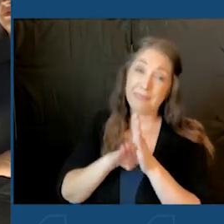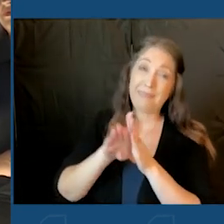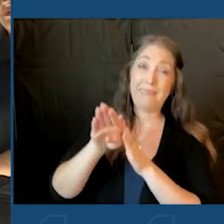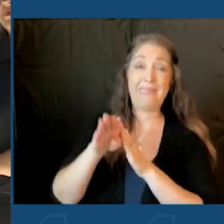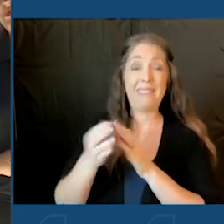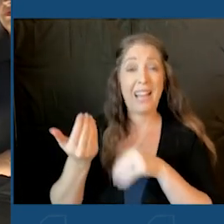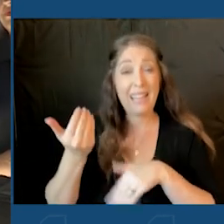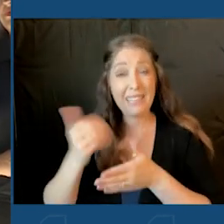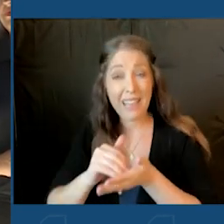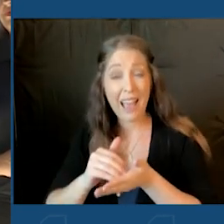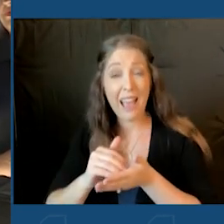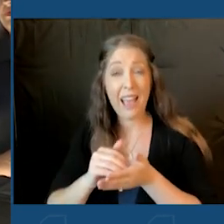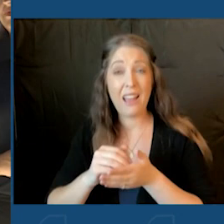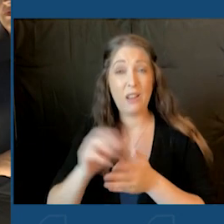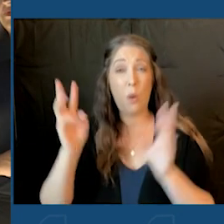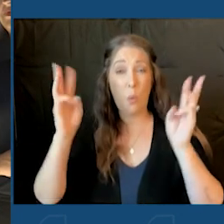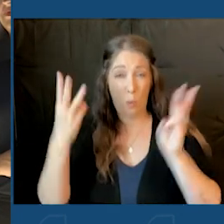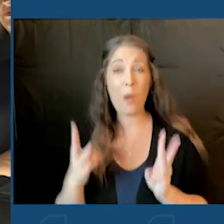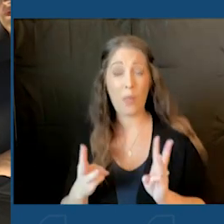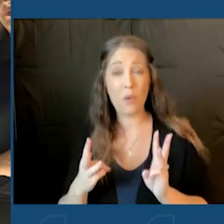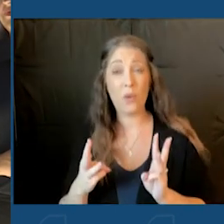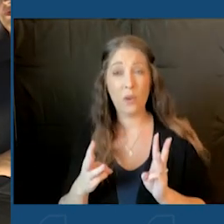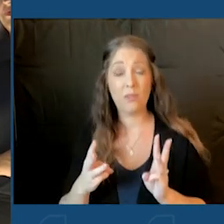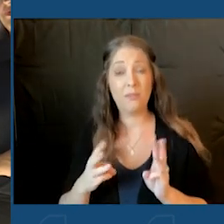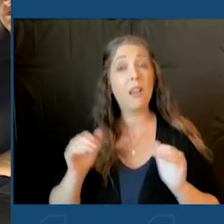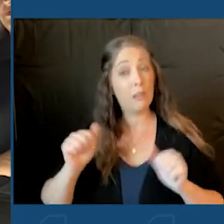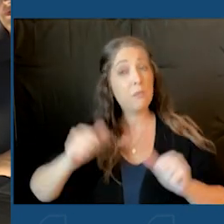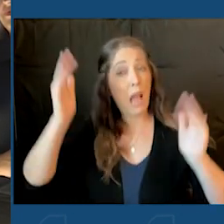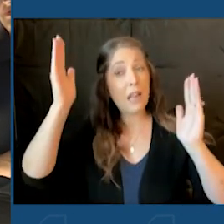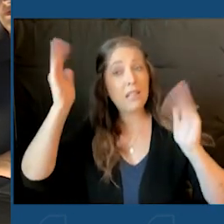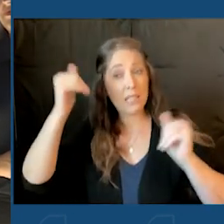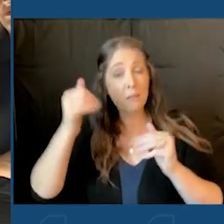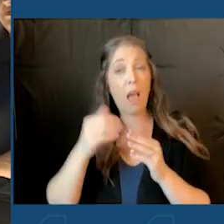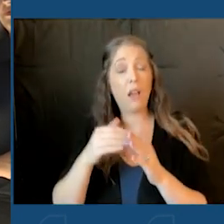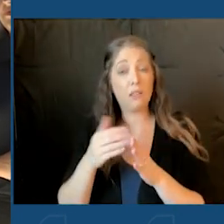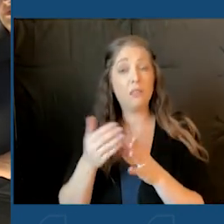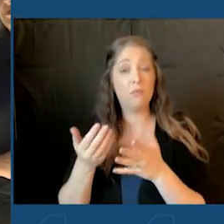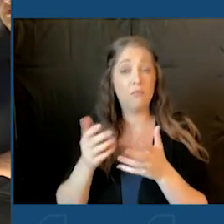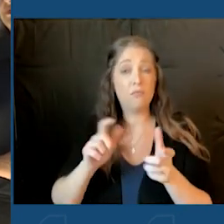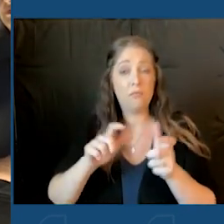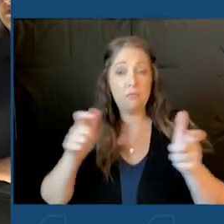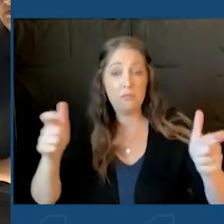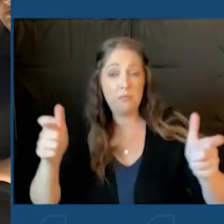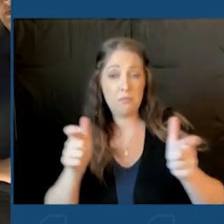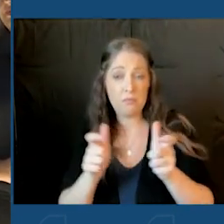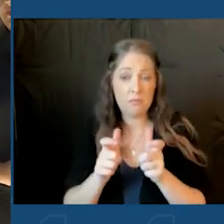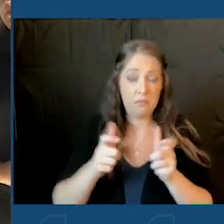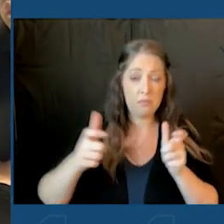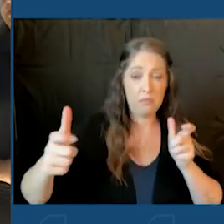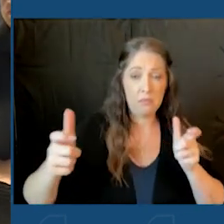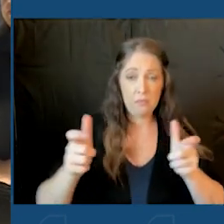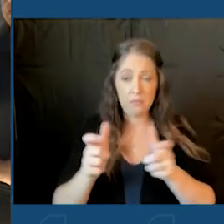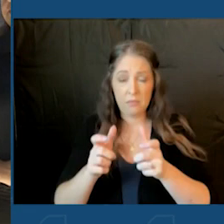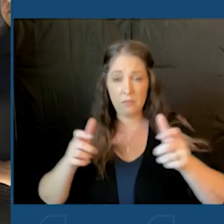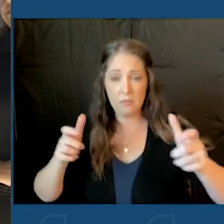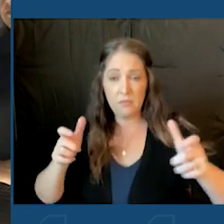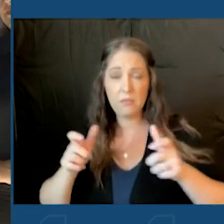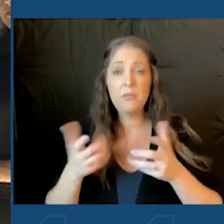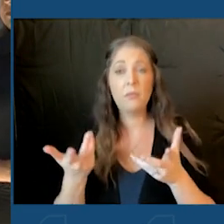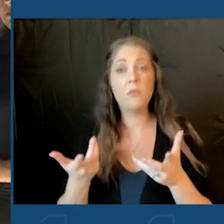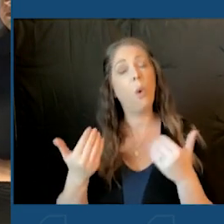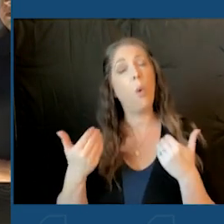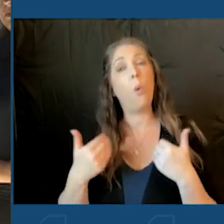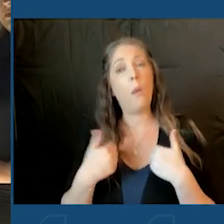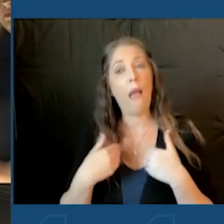expect from this fire over the course of the next few days. We have an extraordinary team in the field who's helping to lead some of